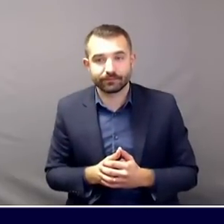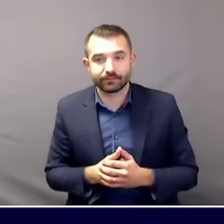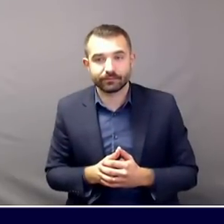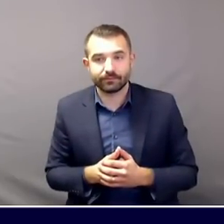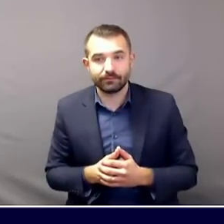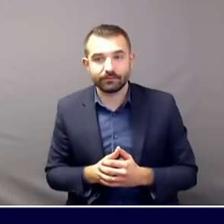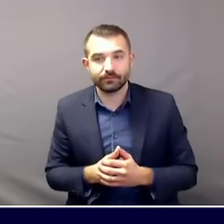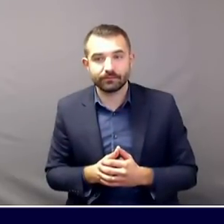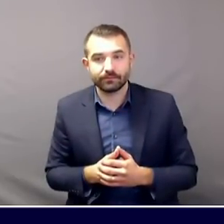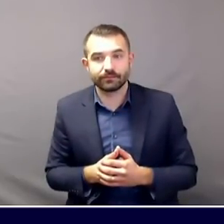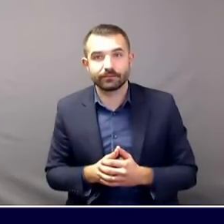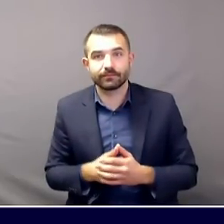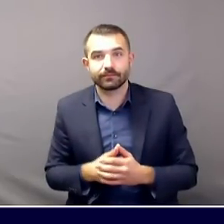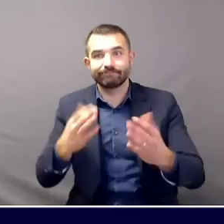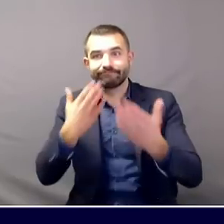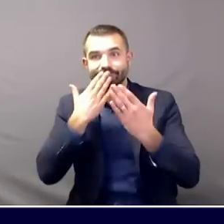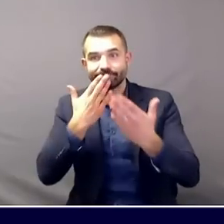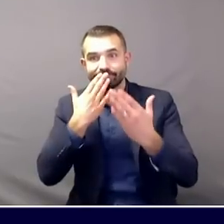Thank you, Dr. Shah.